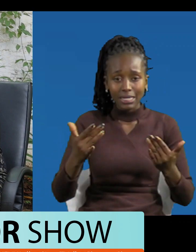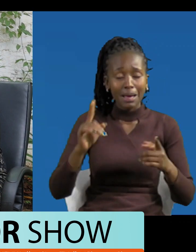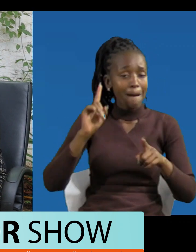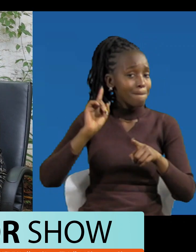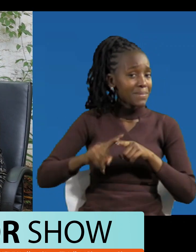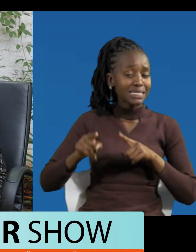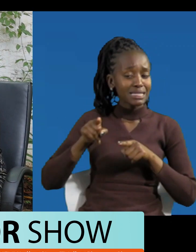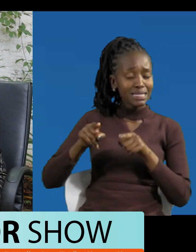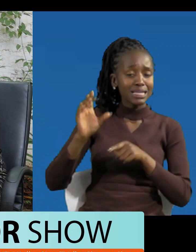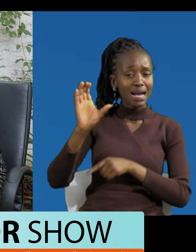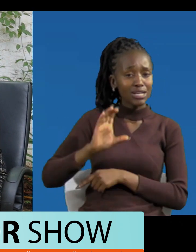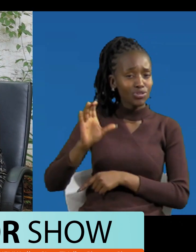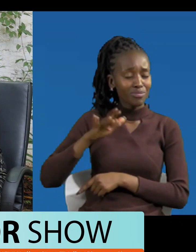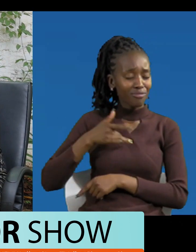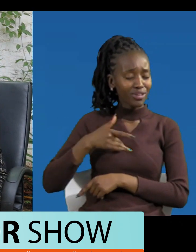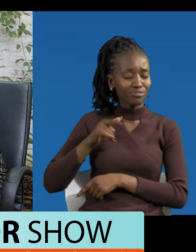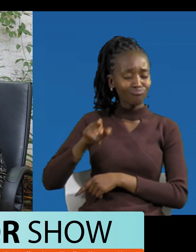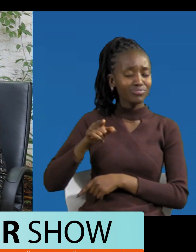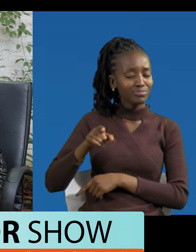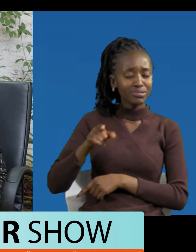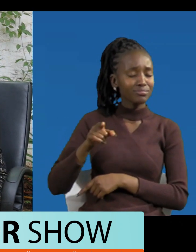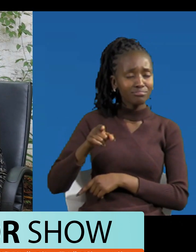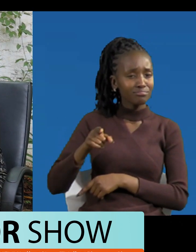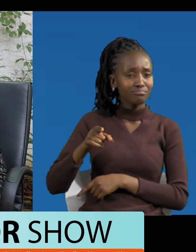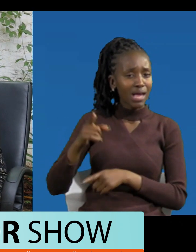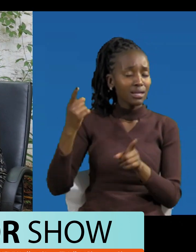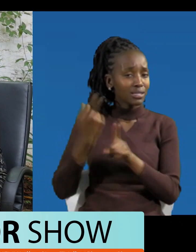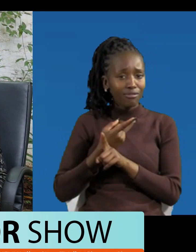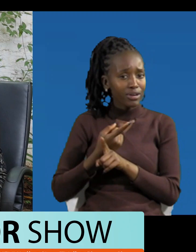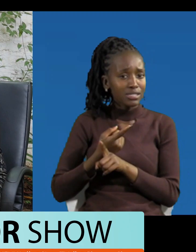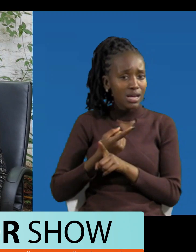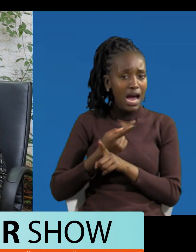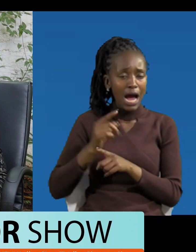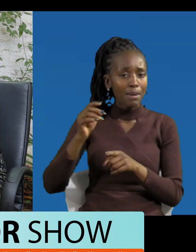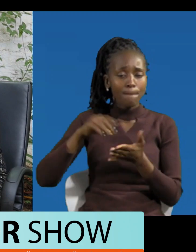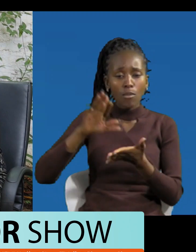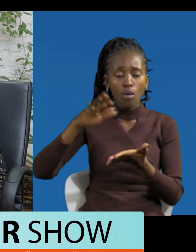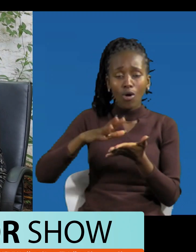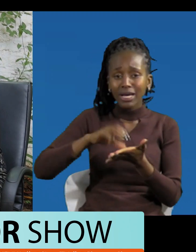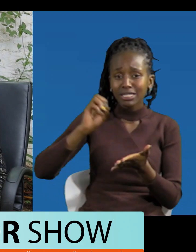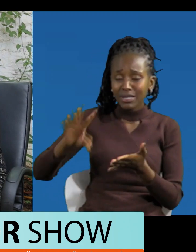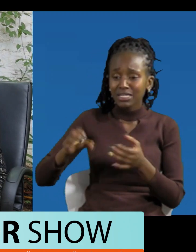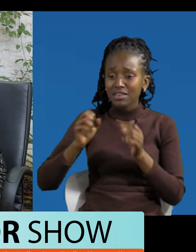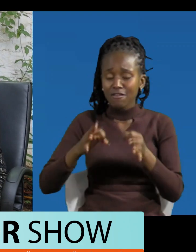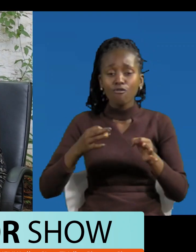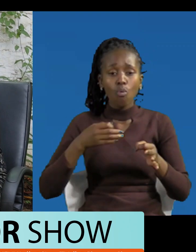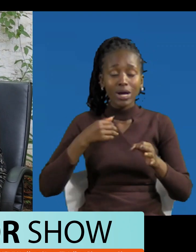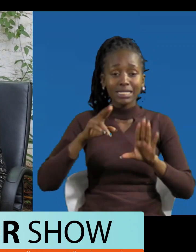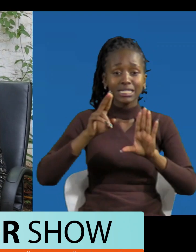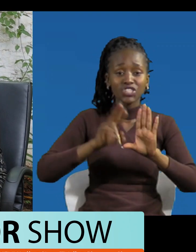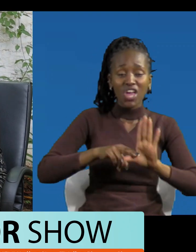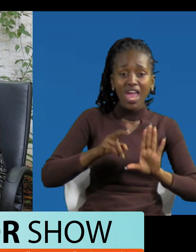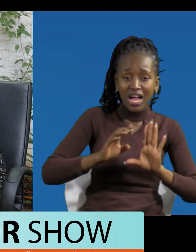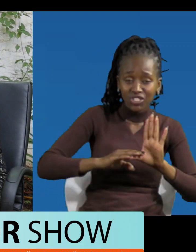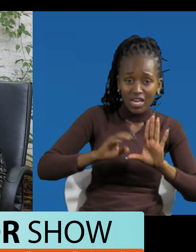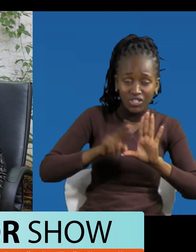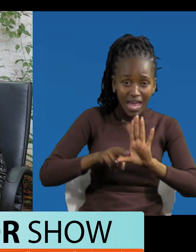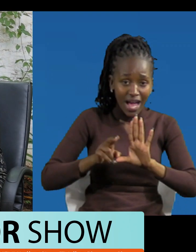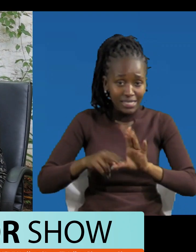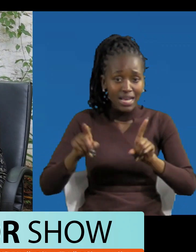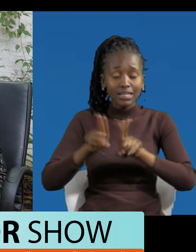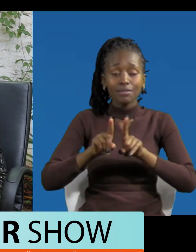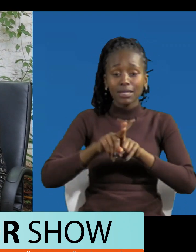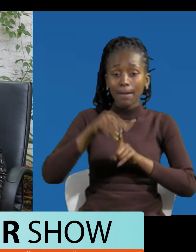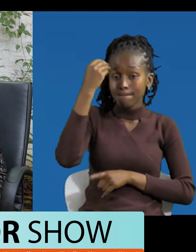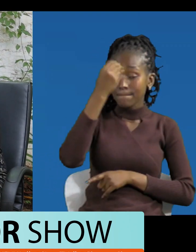the clientele that you want, even the products, the chairs, the tools that you want to use, you want them a bit advanced. And then you will get to